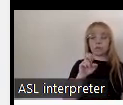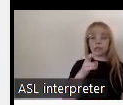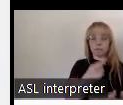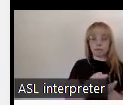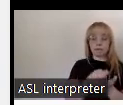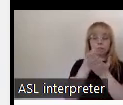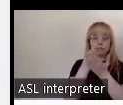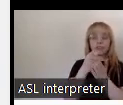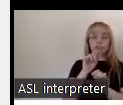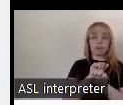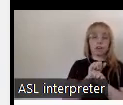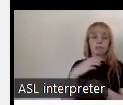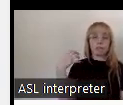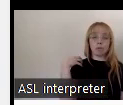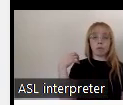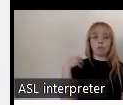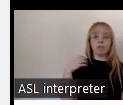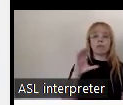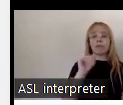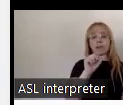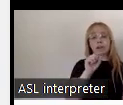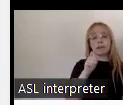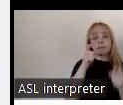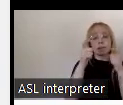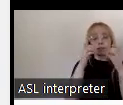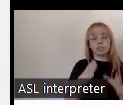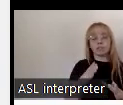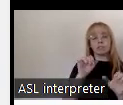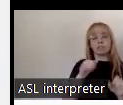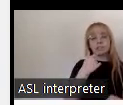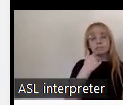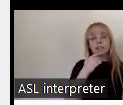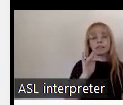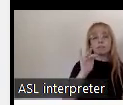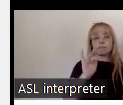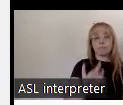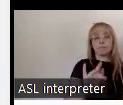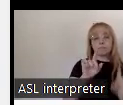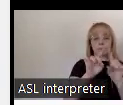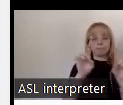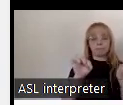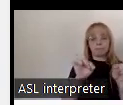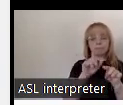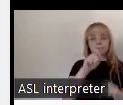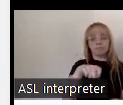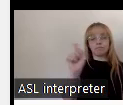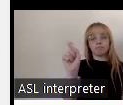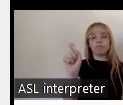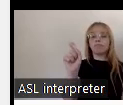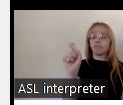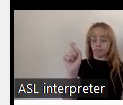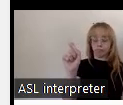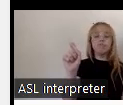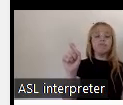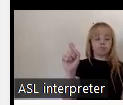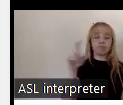that, or a waiver case manager, you can then indicate with this box, checking this box, that you are one of